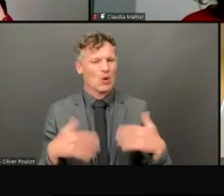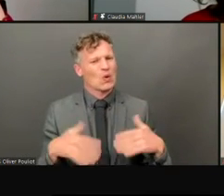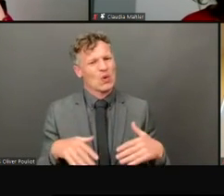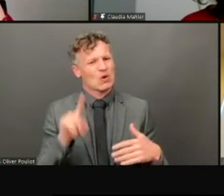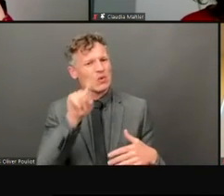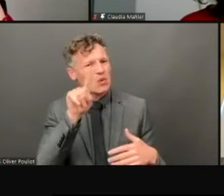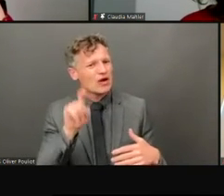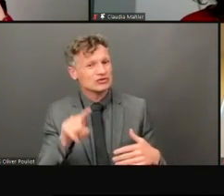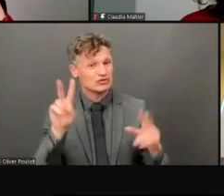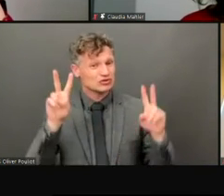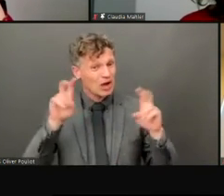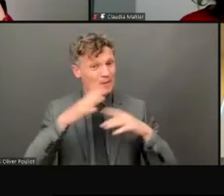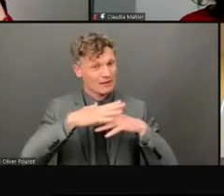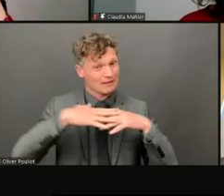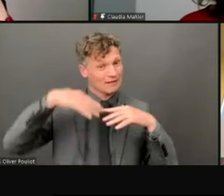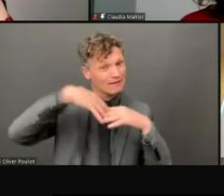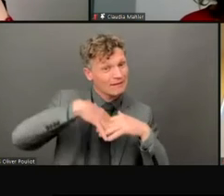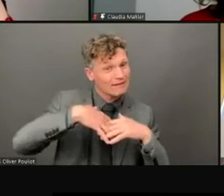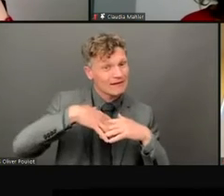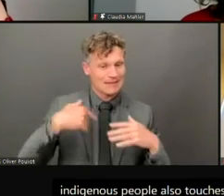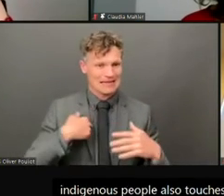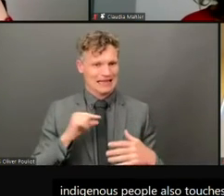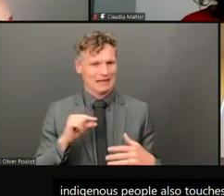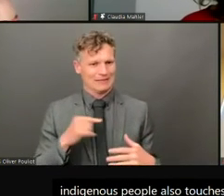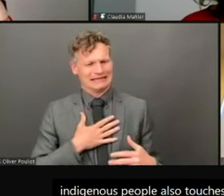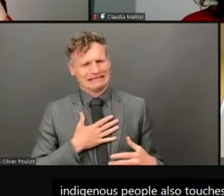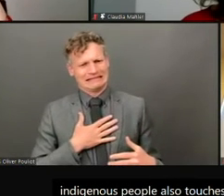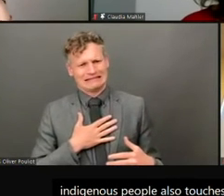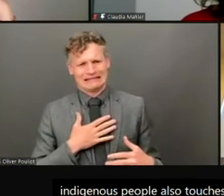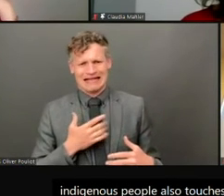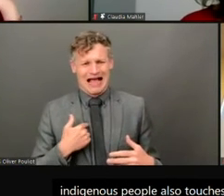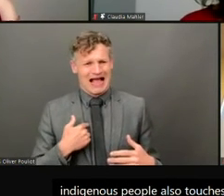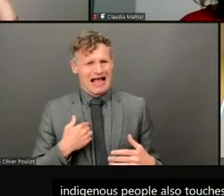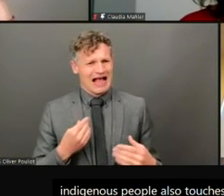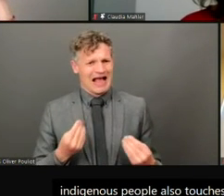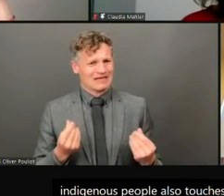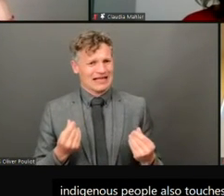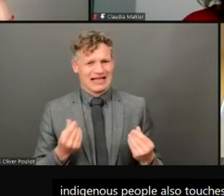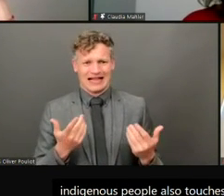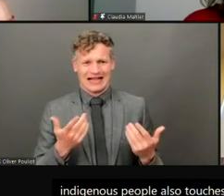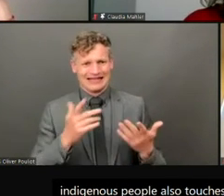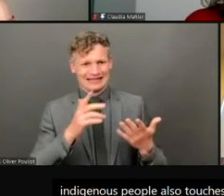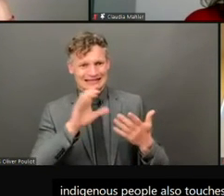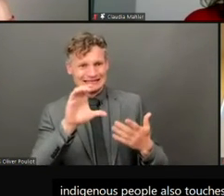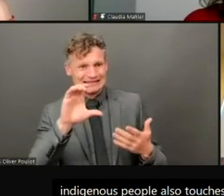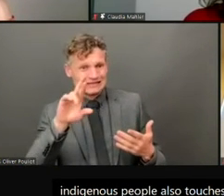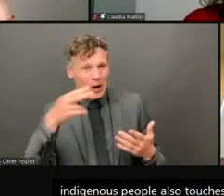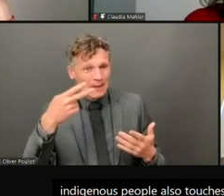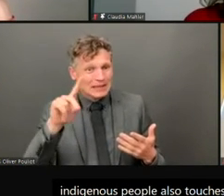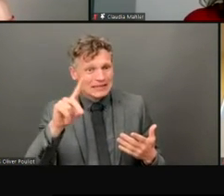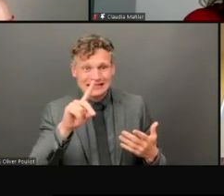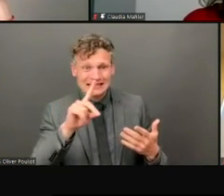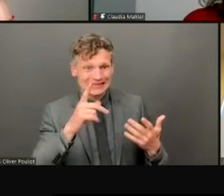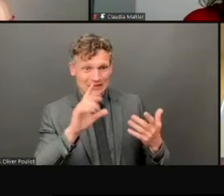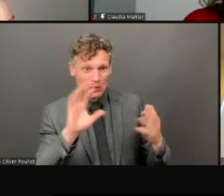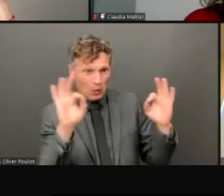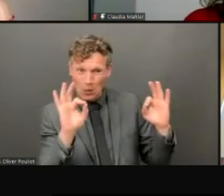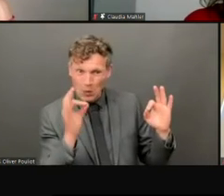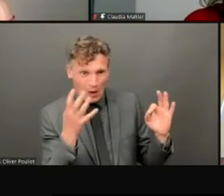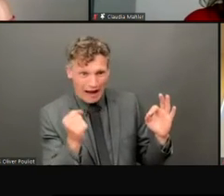kind of guilty that we didn't do enough in drafting the Disability Treaty to cover that angle. We did have some